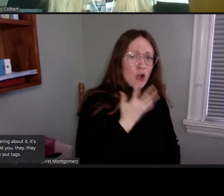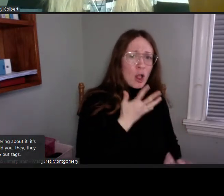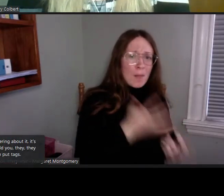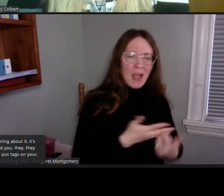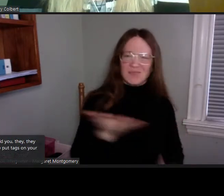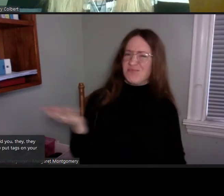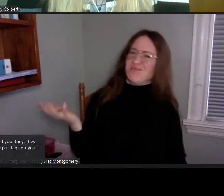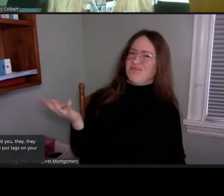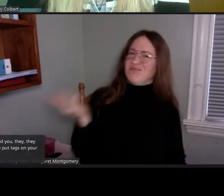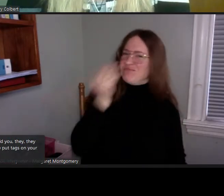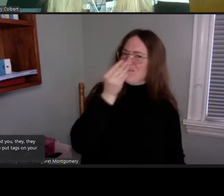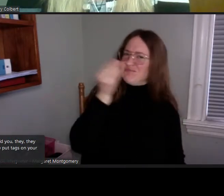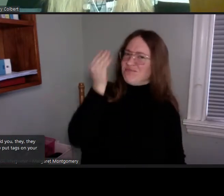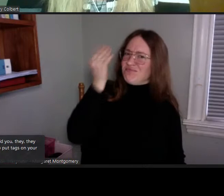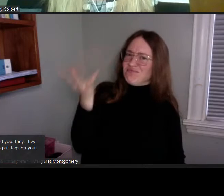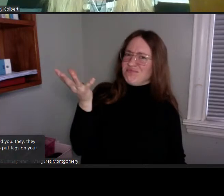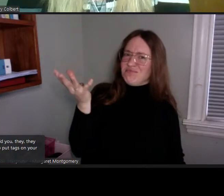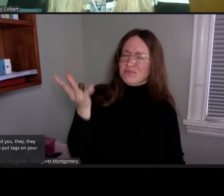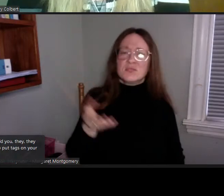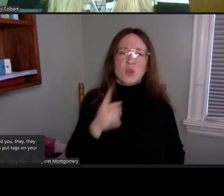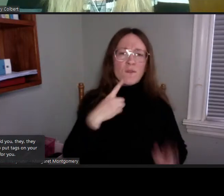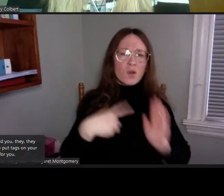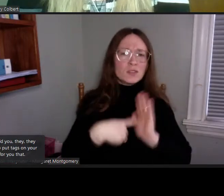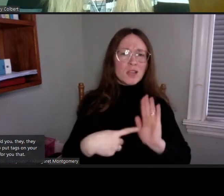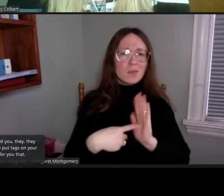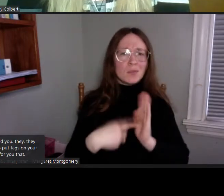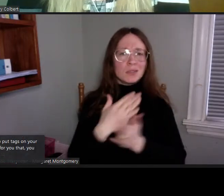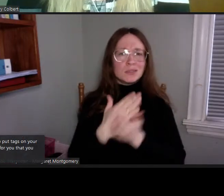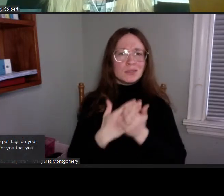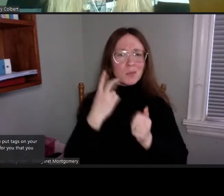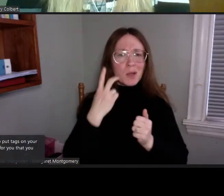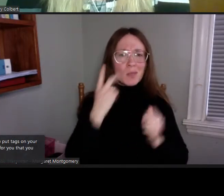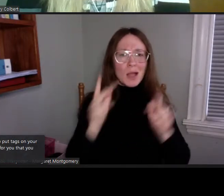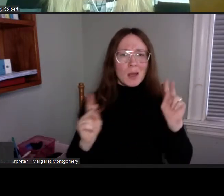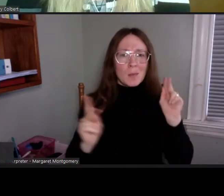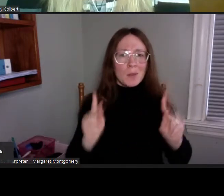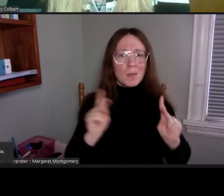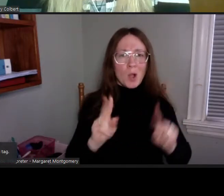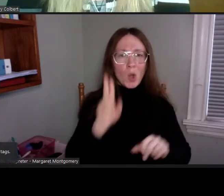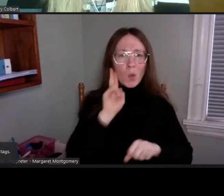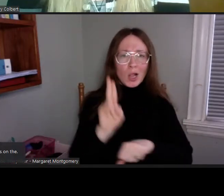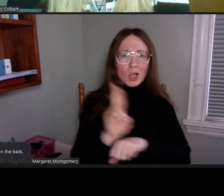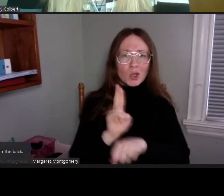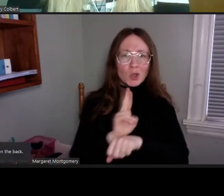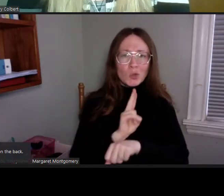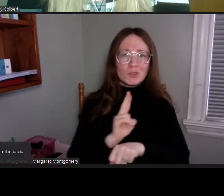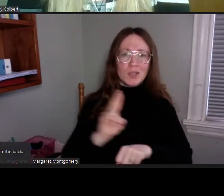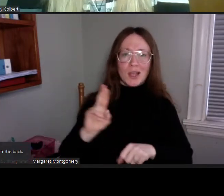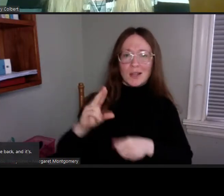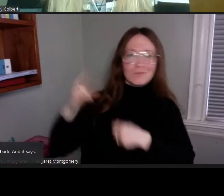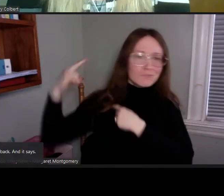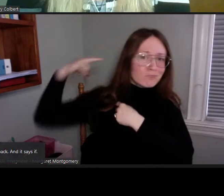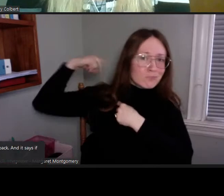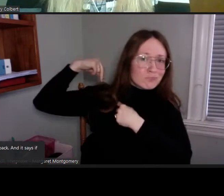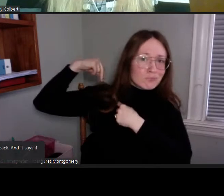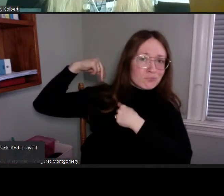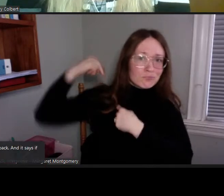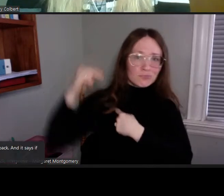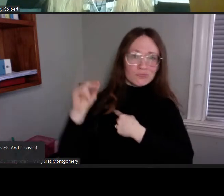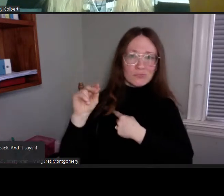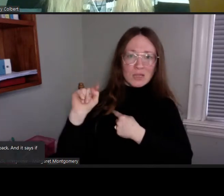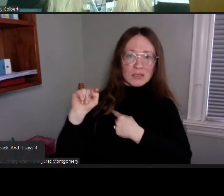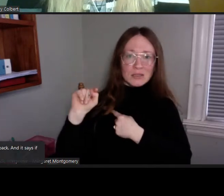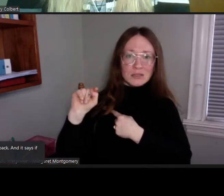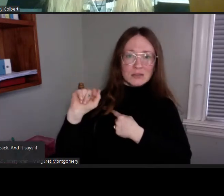on your clothing that will identify it for you. The colors, you put these little tags on the back and it says if it's blue, green, or